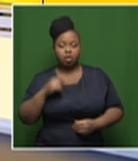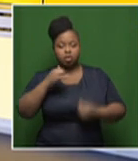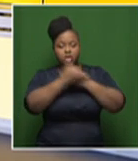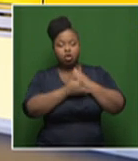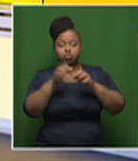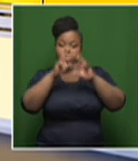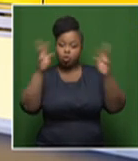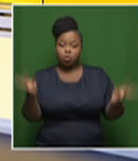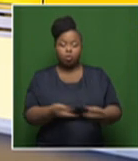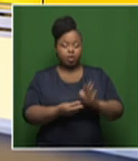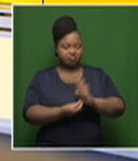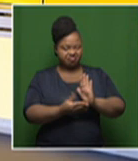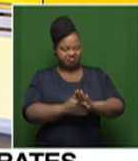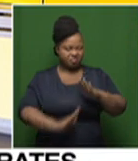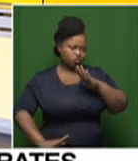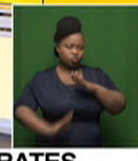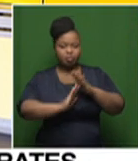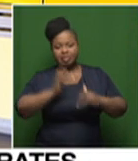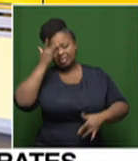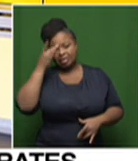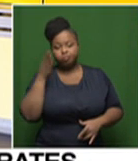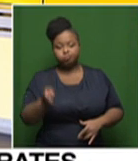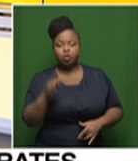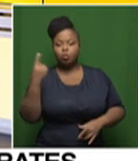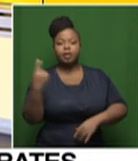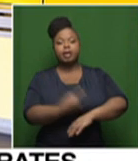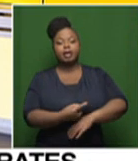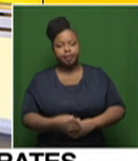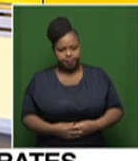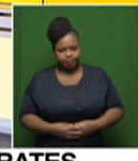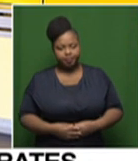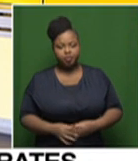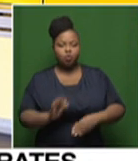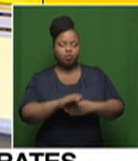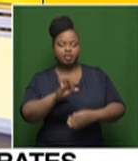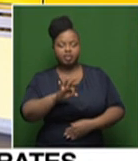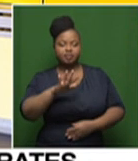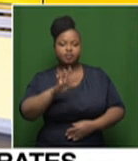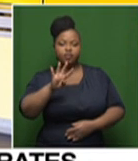a global record for new COVID-19 infections in a single day. Over